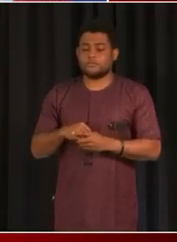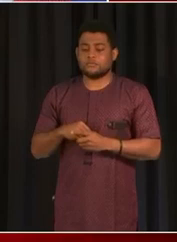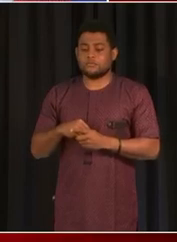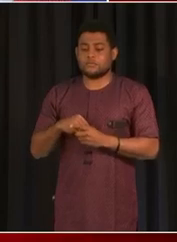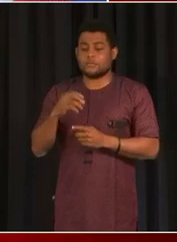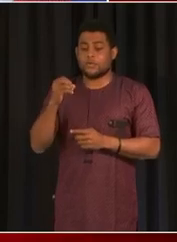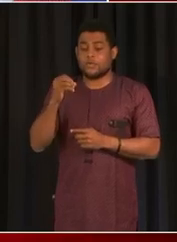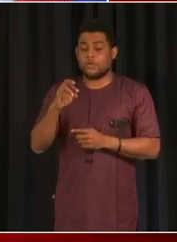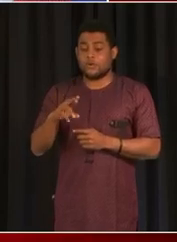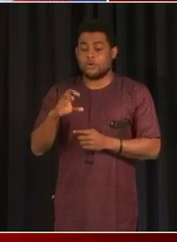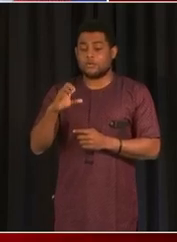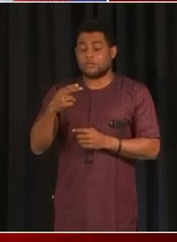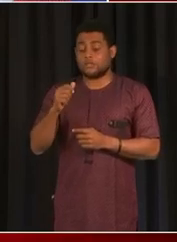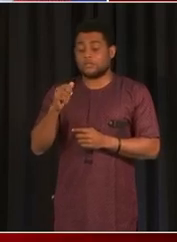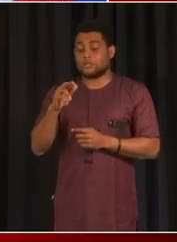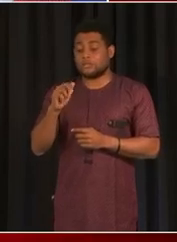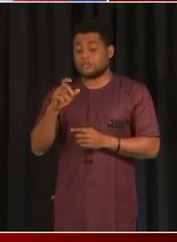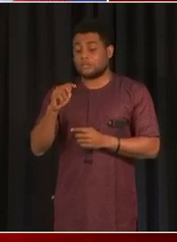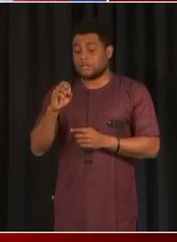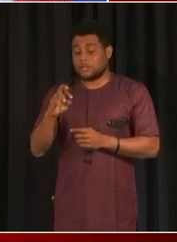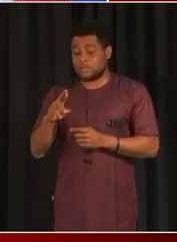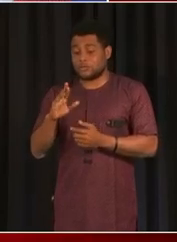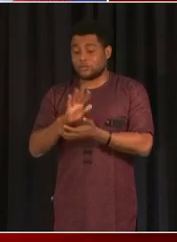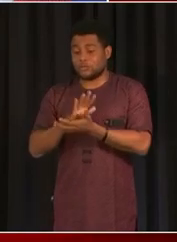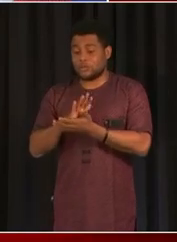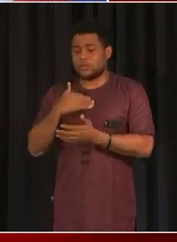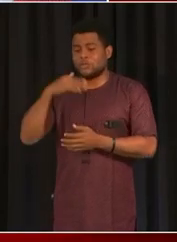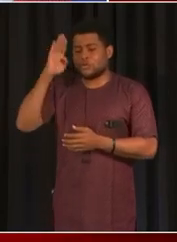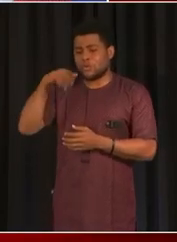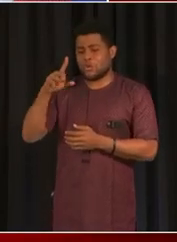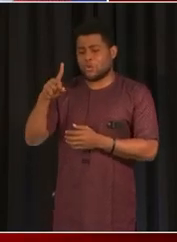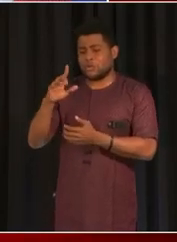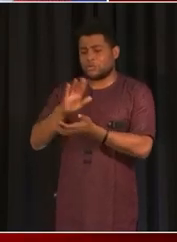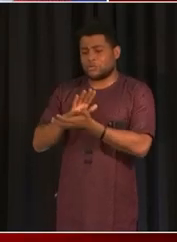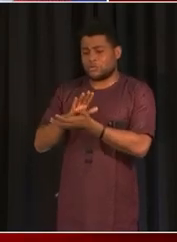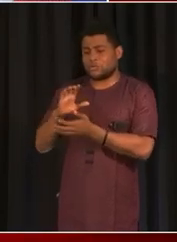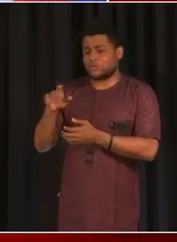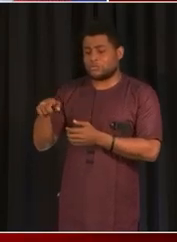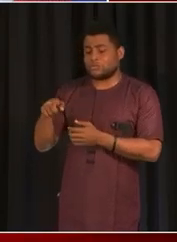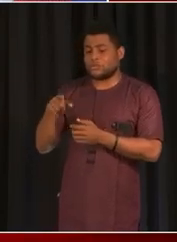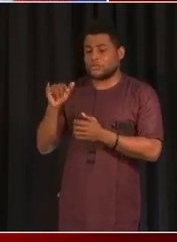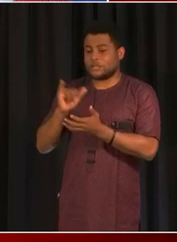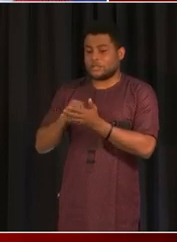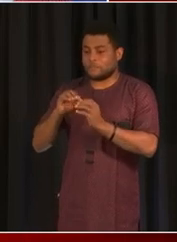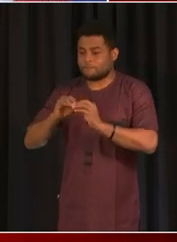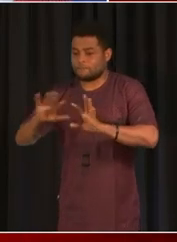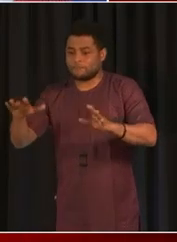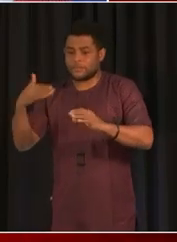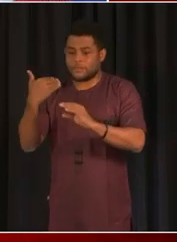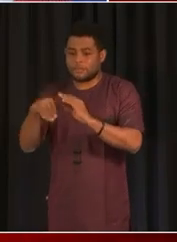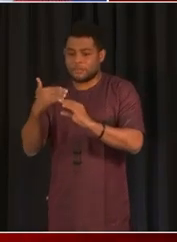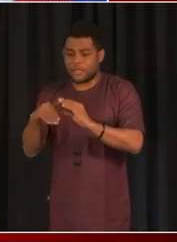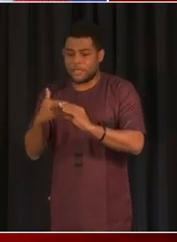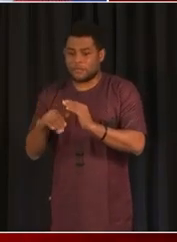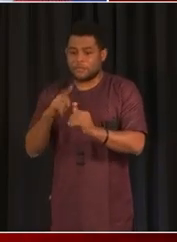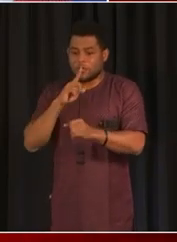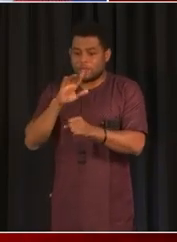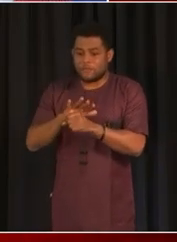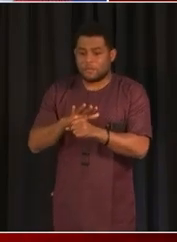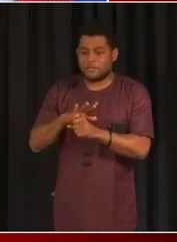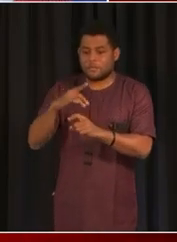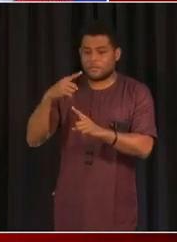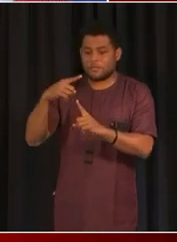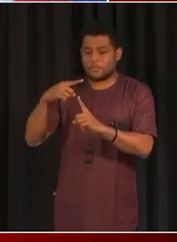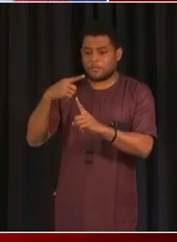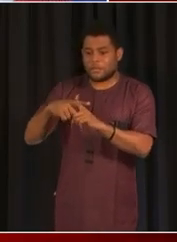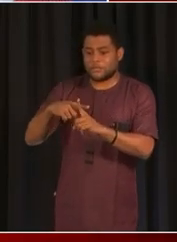charter schools who are concerned? There is at least one charter school right now that's been sending emails from different campuses confirming positive cases of